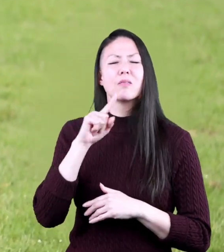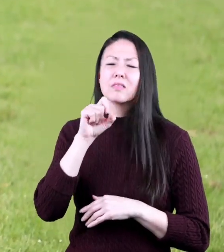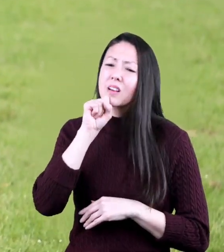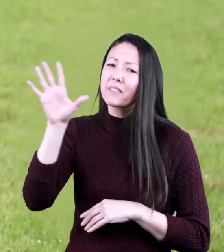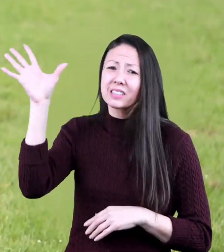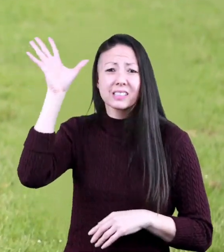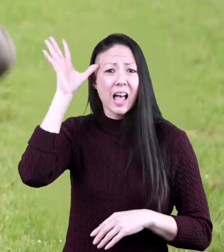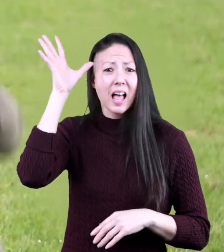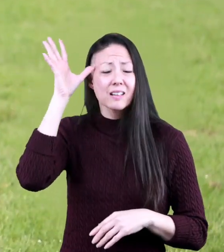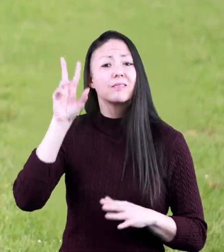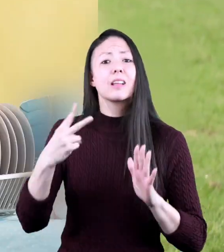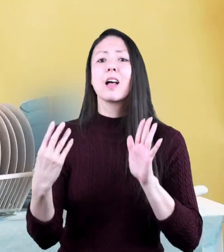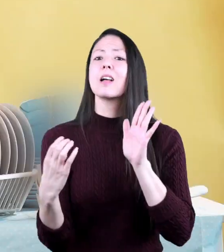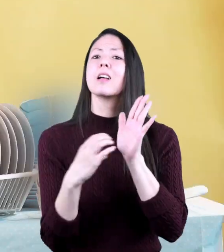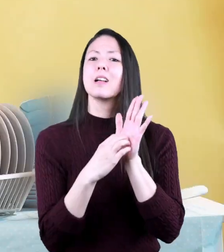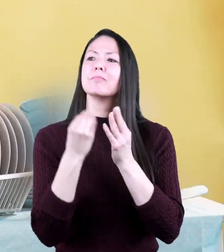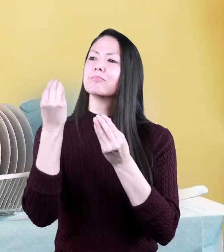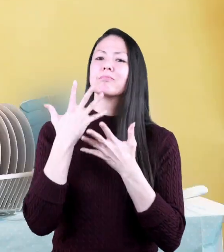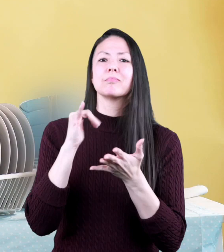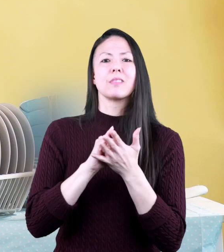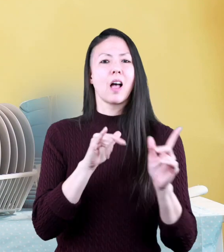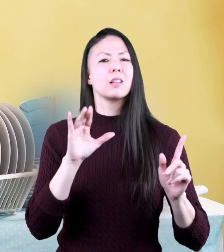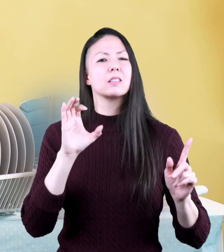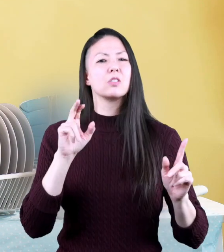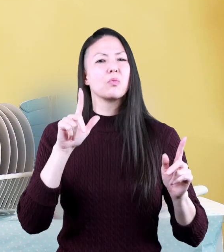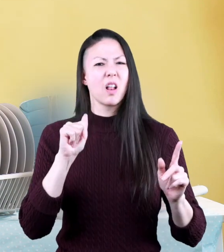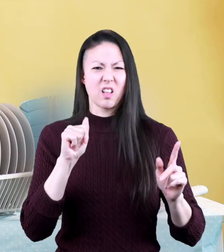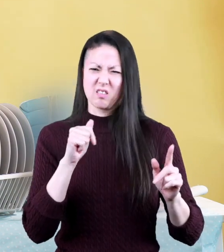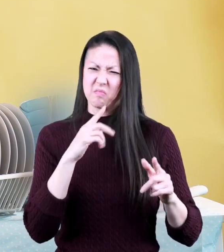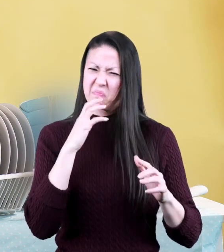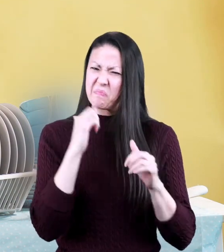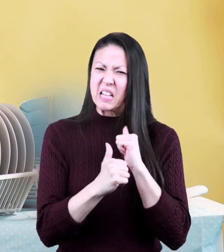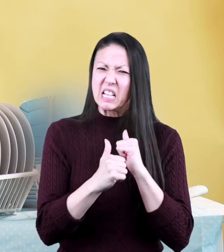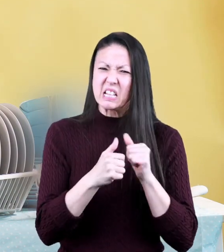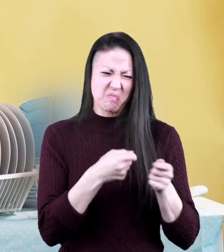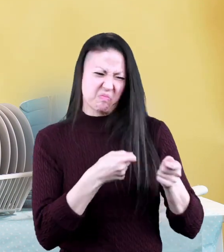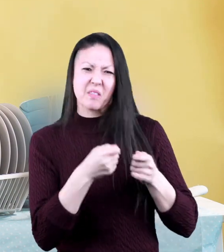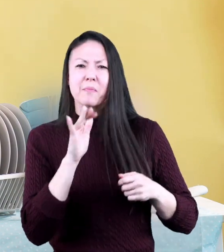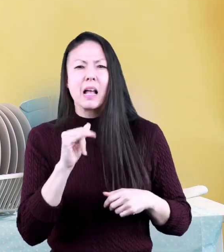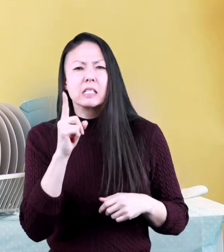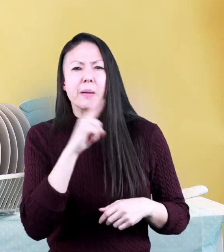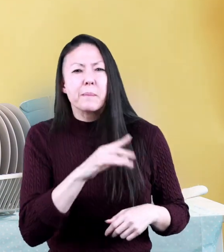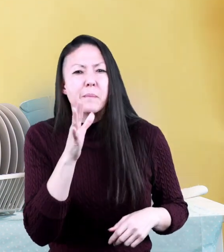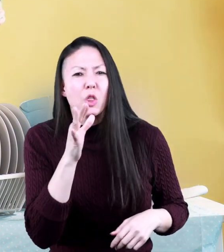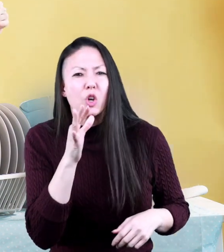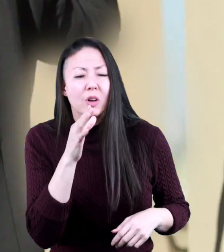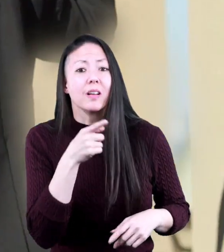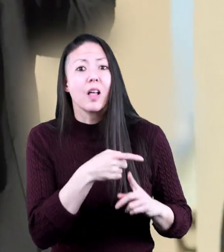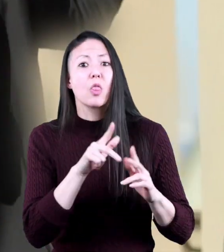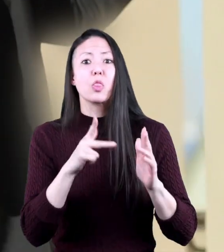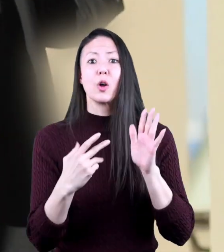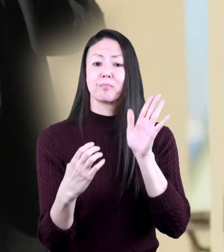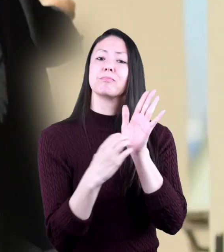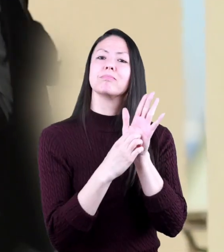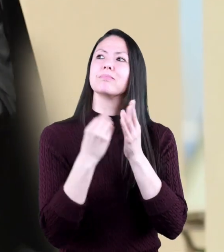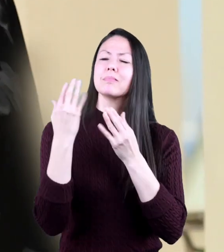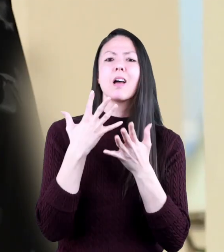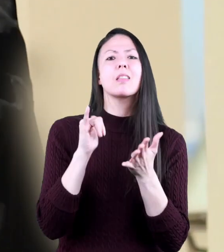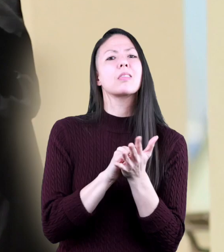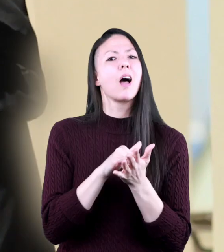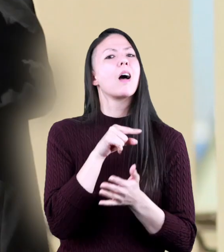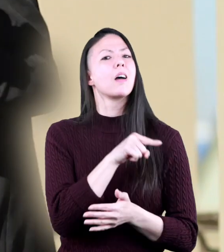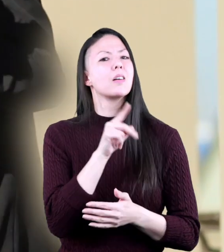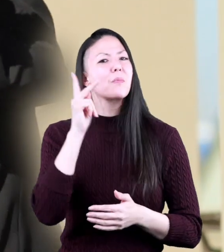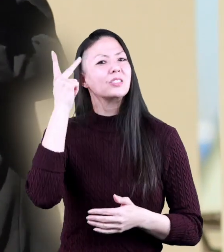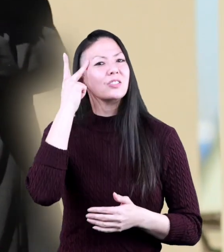Cinderella was loved by her dad. The second paragraph tells us that Cinderella was treated poorly by her stepmom. The third paragraph tells